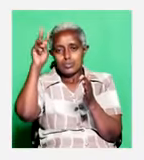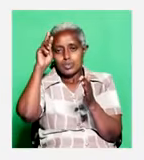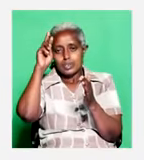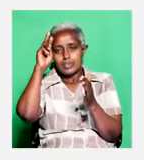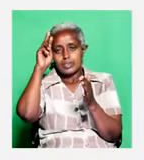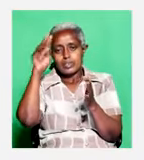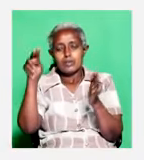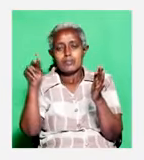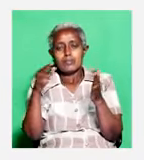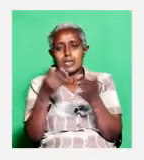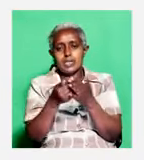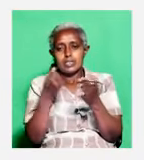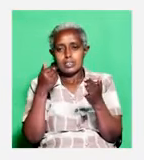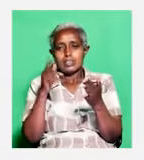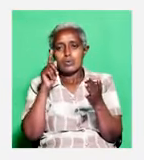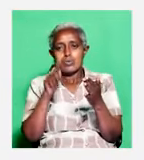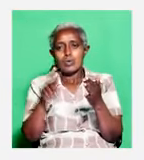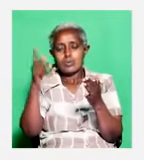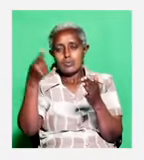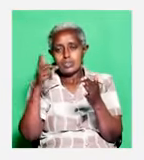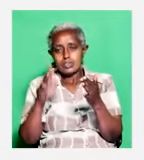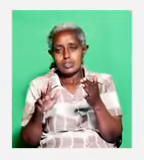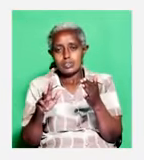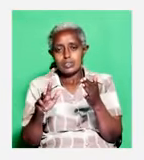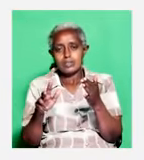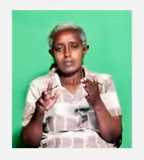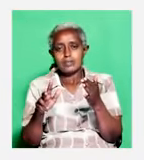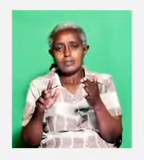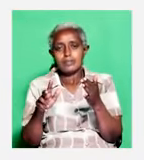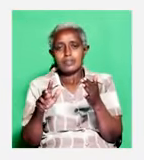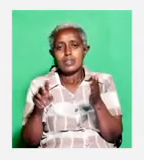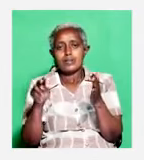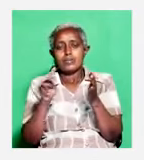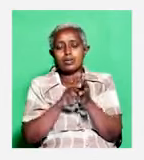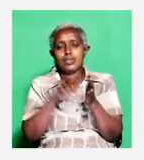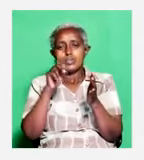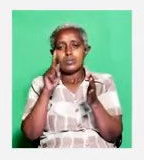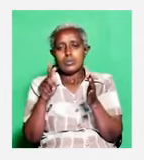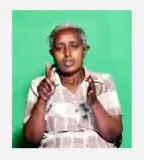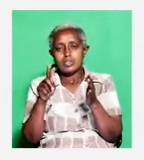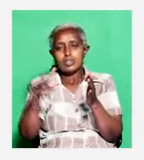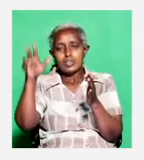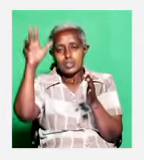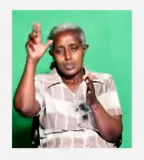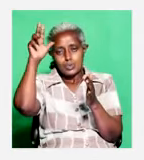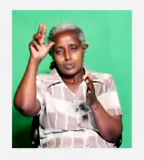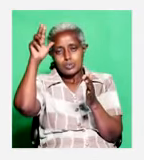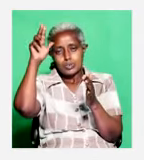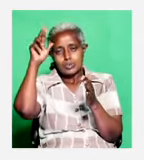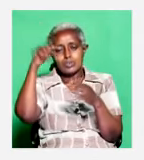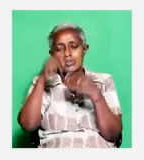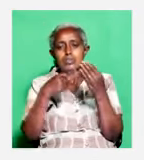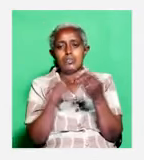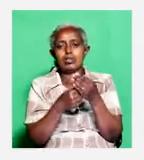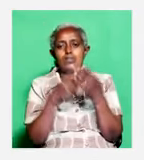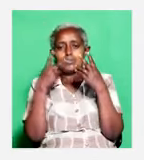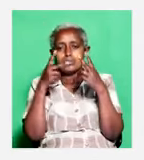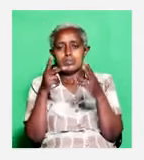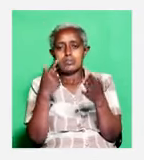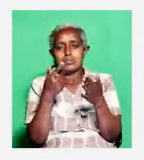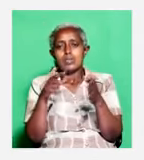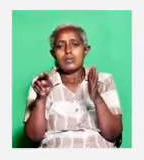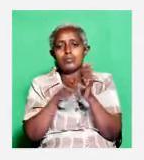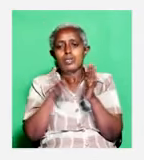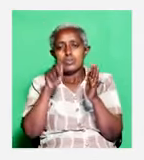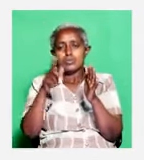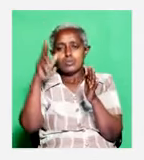squared minus 1 over 3 minus 1 cubed. So you will have this one,